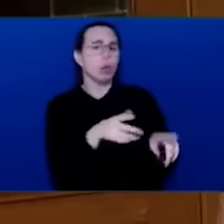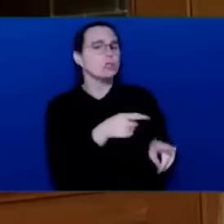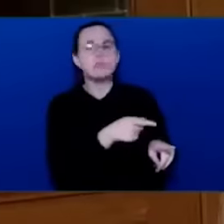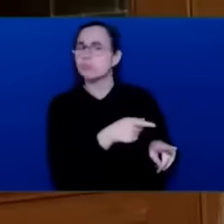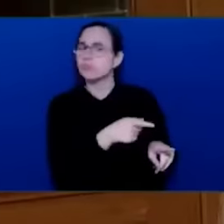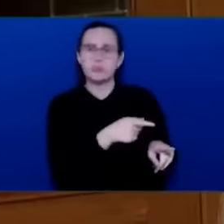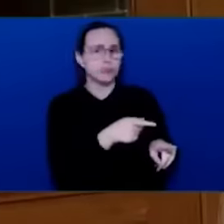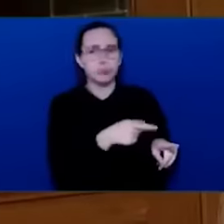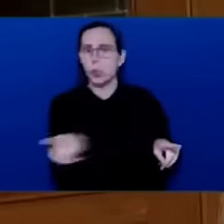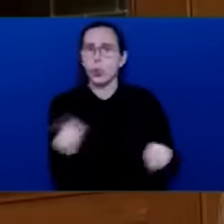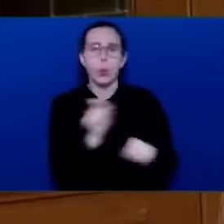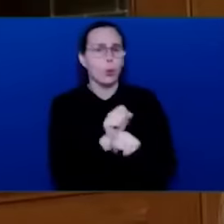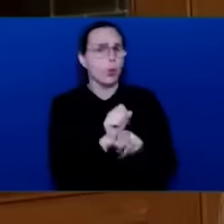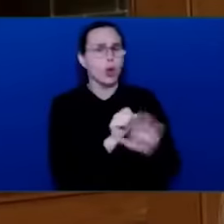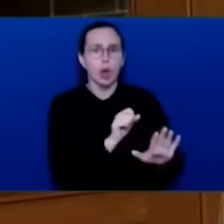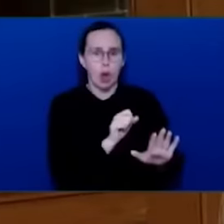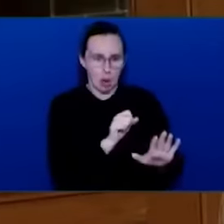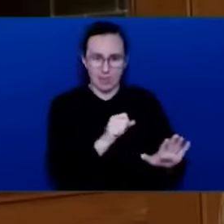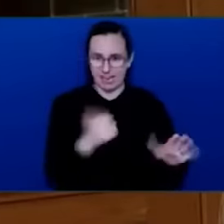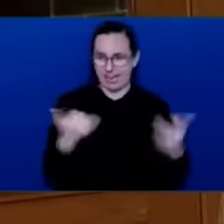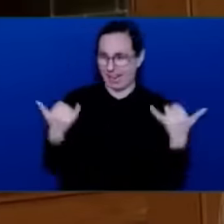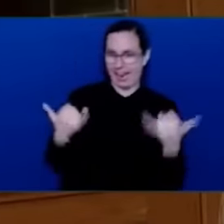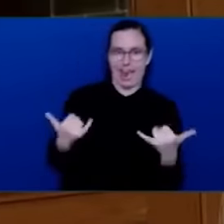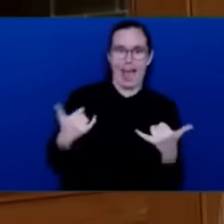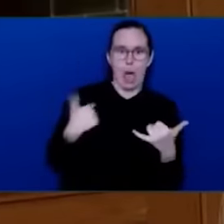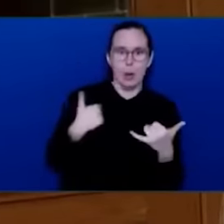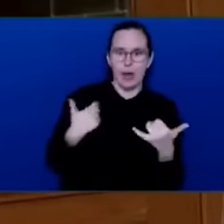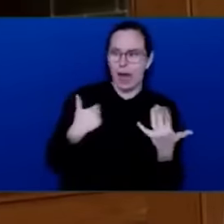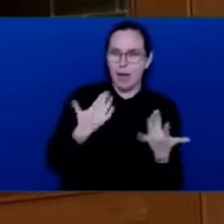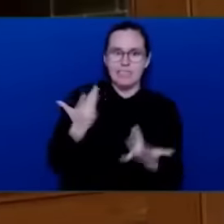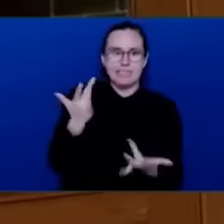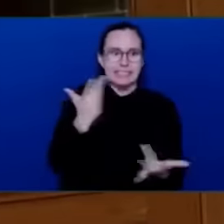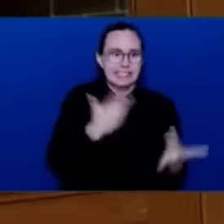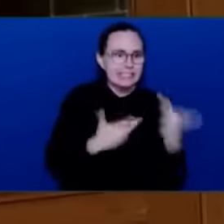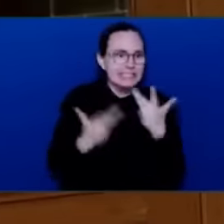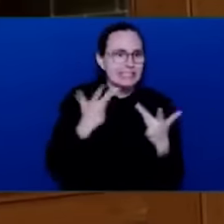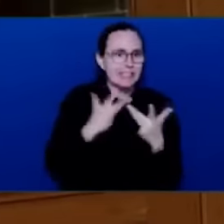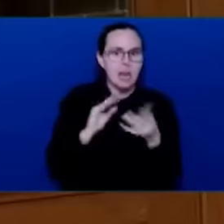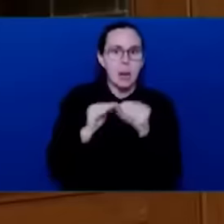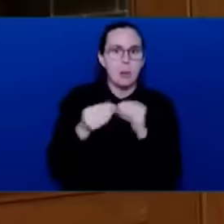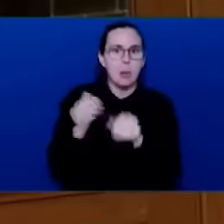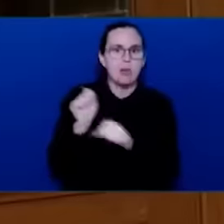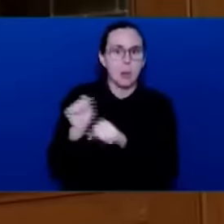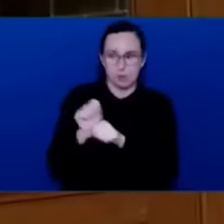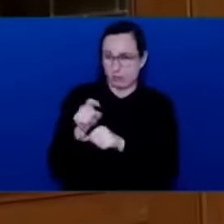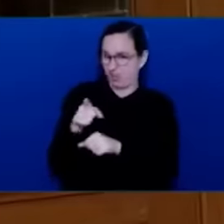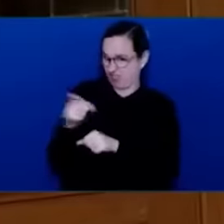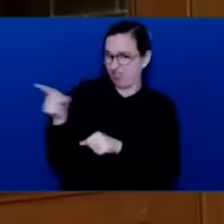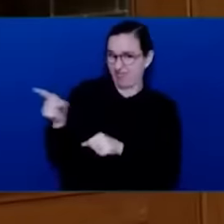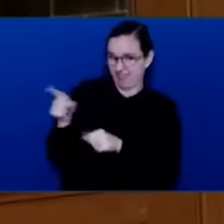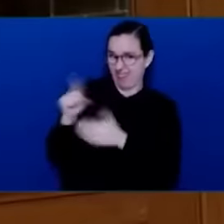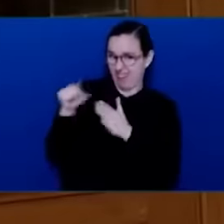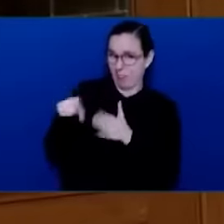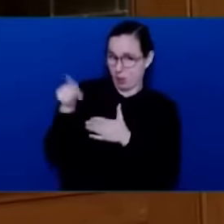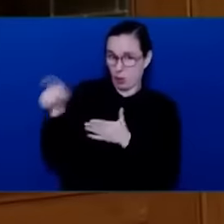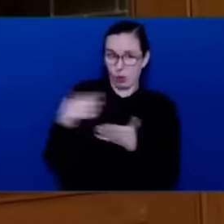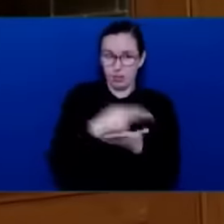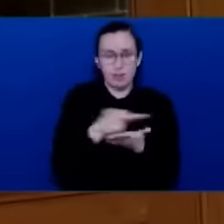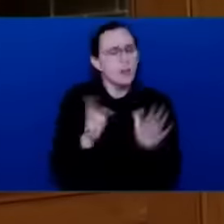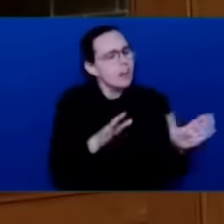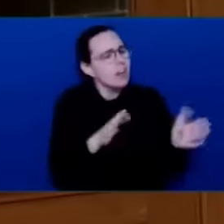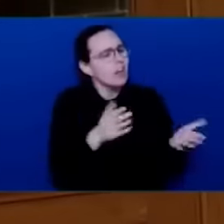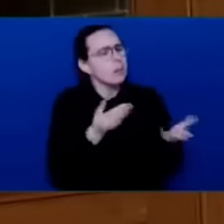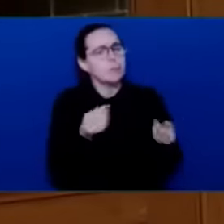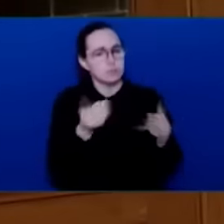working-class everyday British Columbians and so is Dr. Henry. Question. Question. Enough's enough.